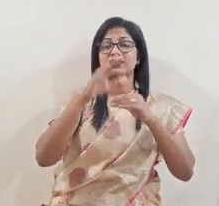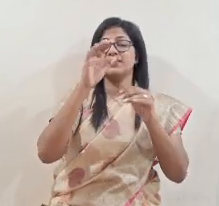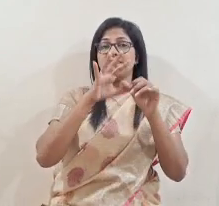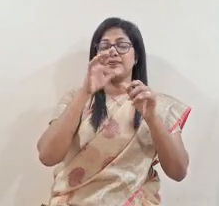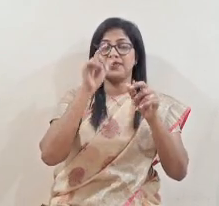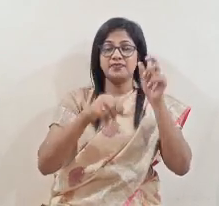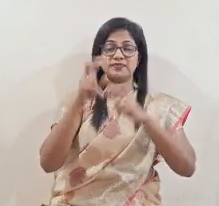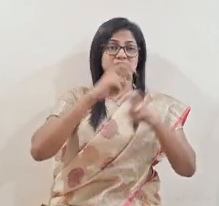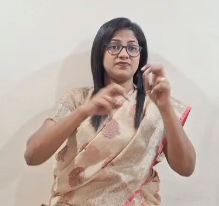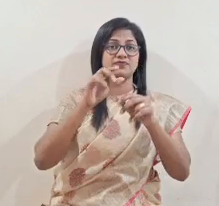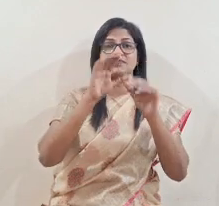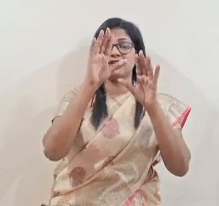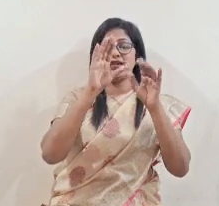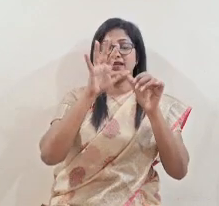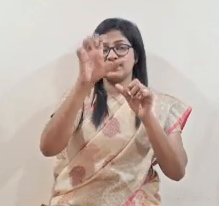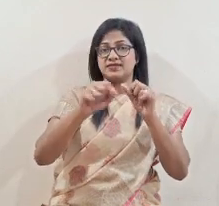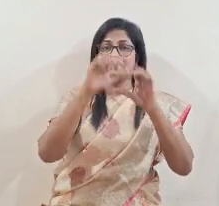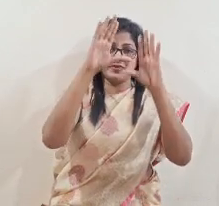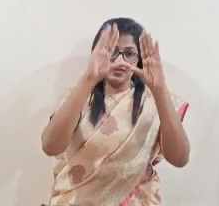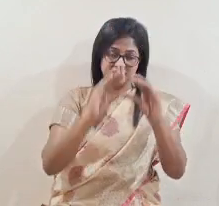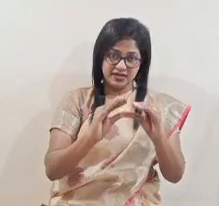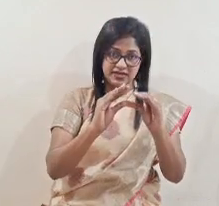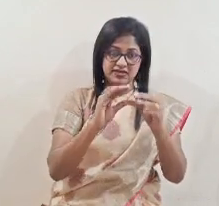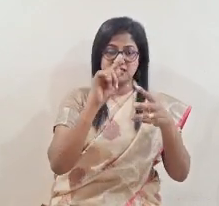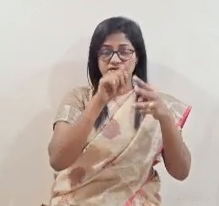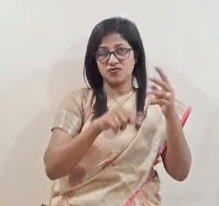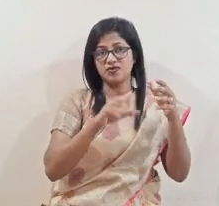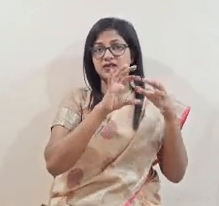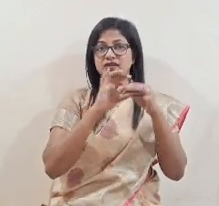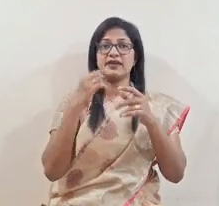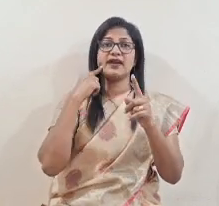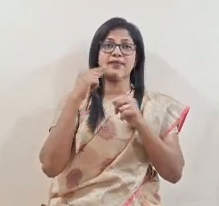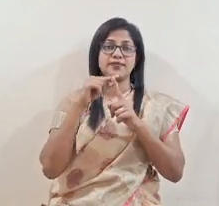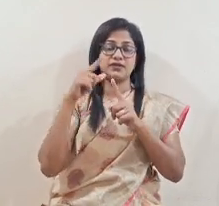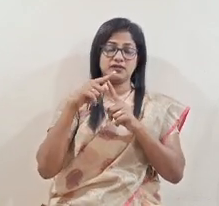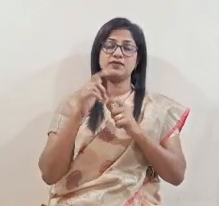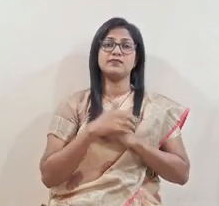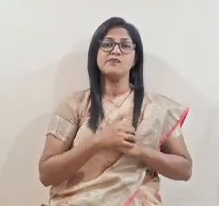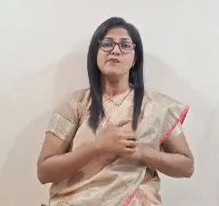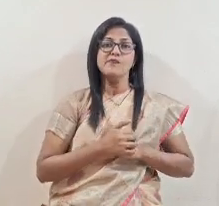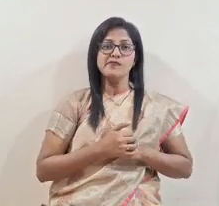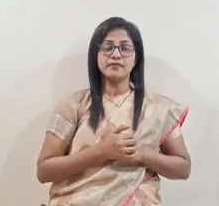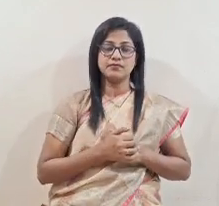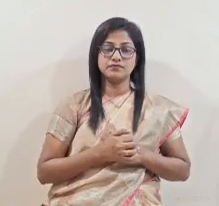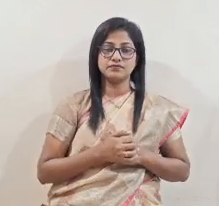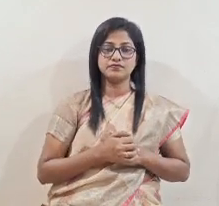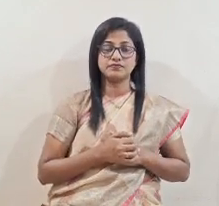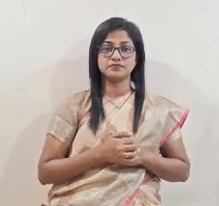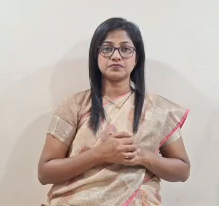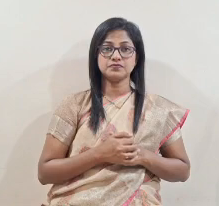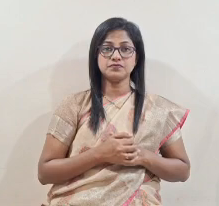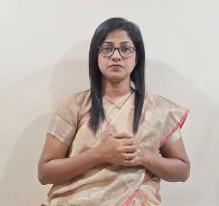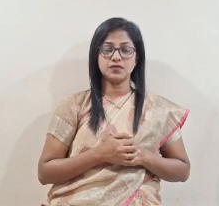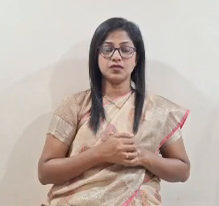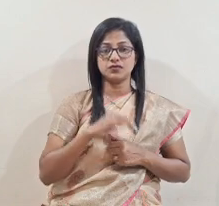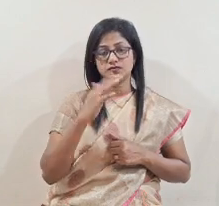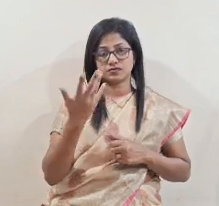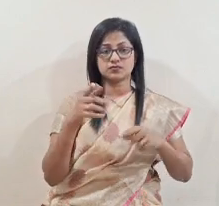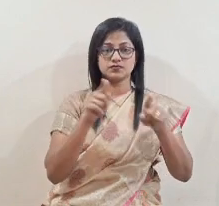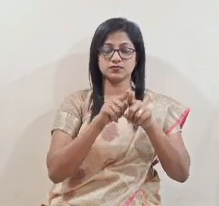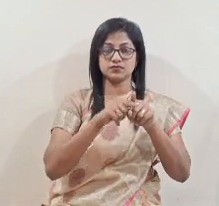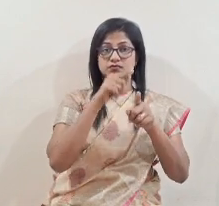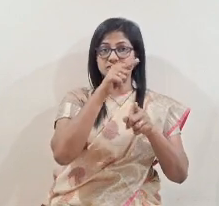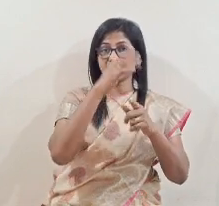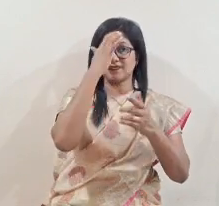So here is the conclusion of how these additional parameters can be incorporated in the standard